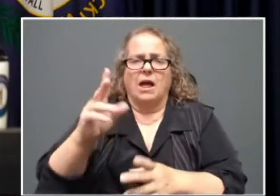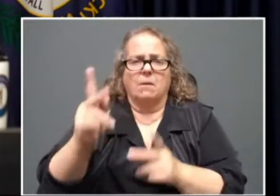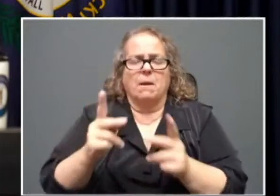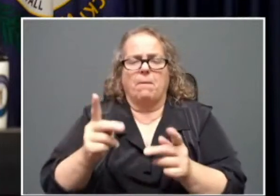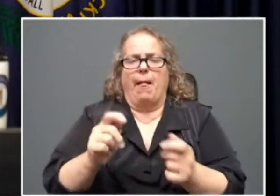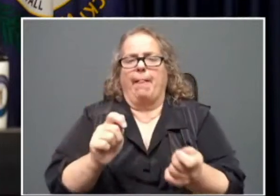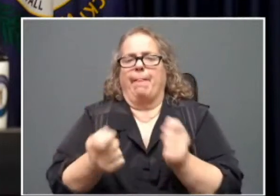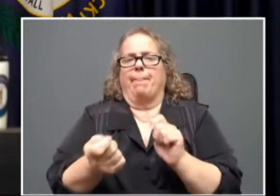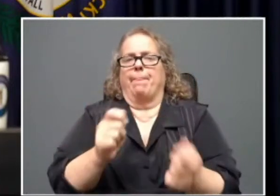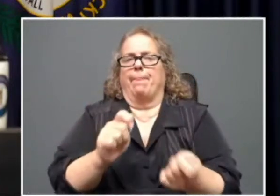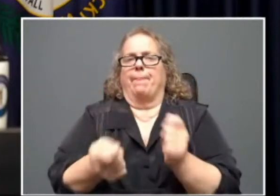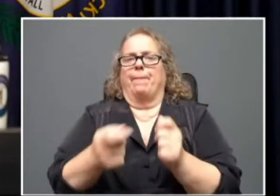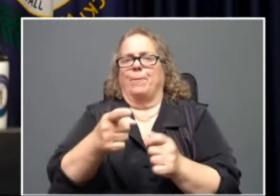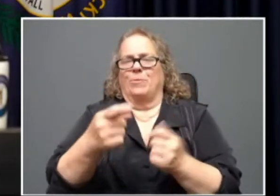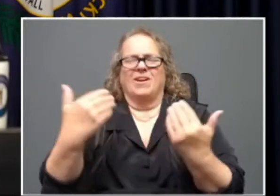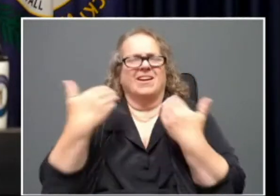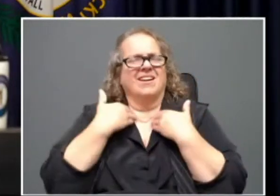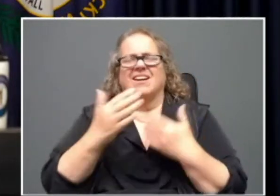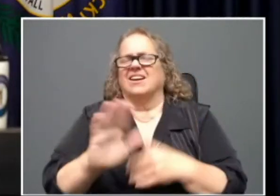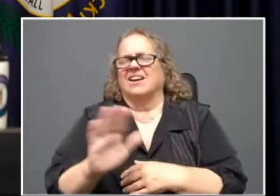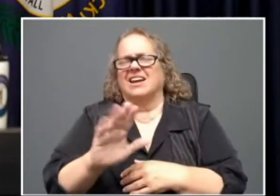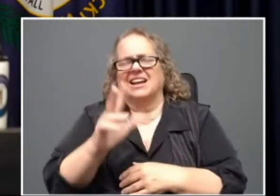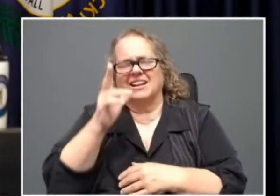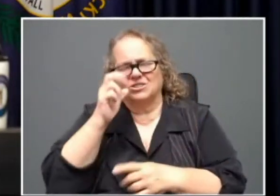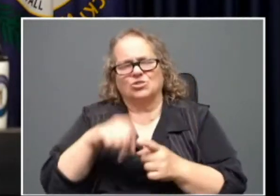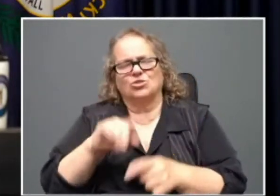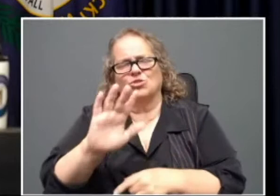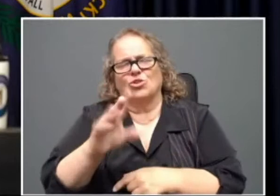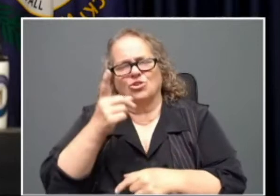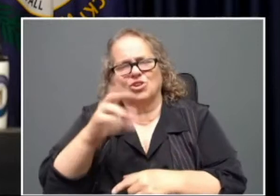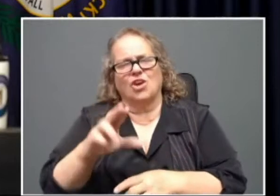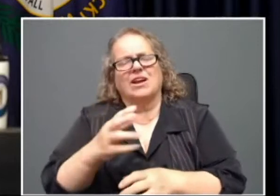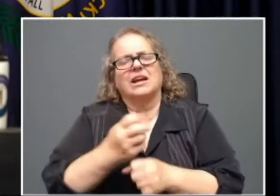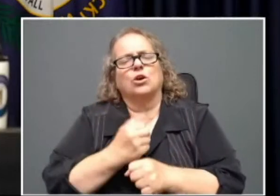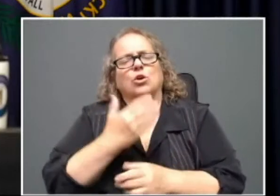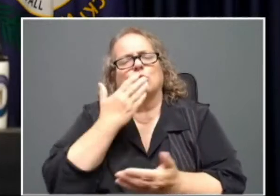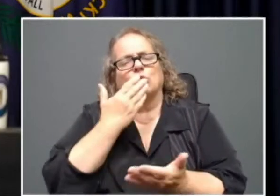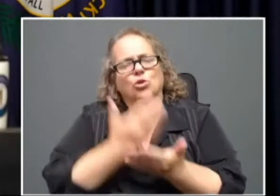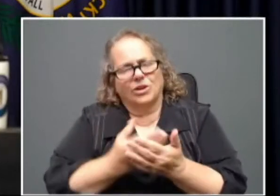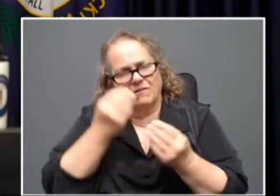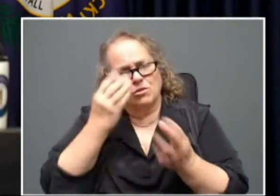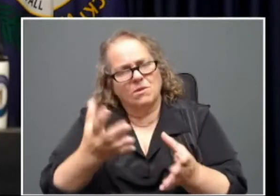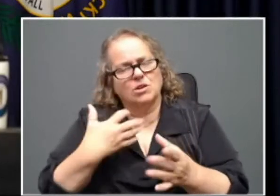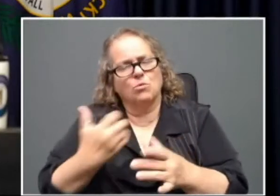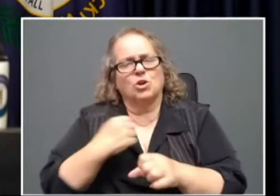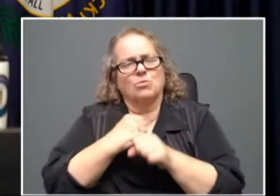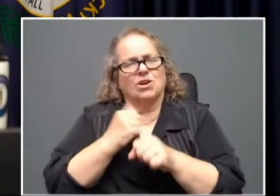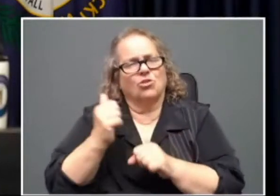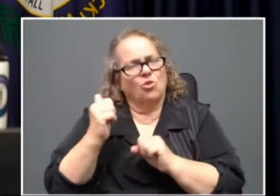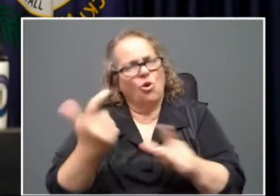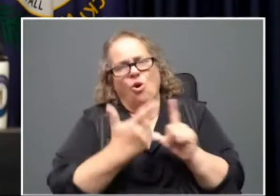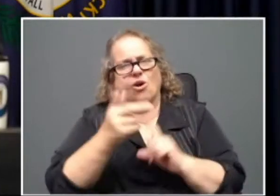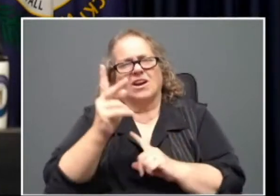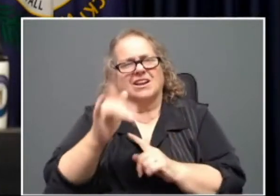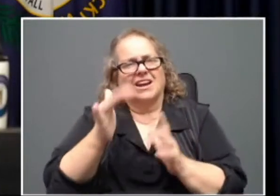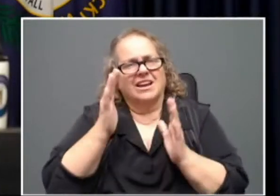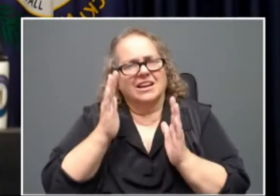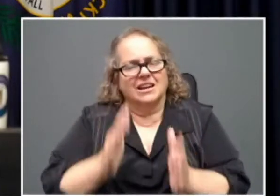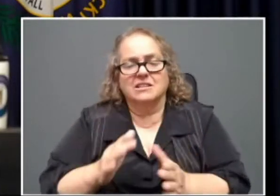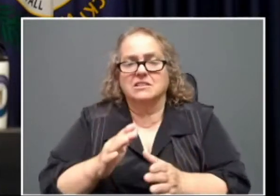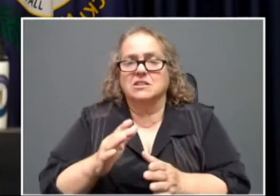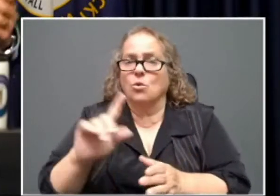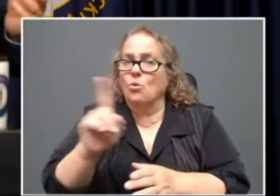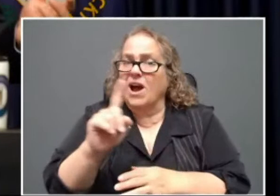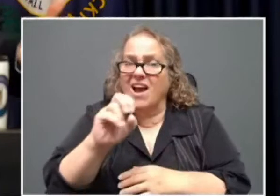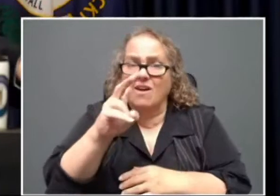Listen to your doctor. Get good information. I want to protect every single Kentuckian out there, wherever you are in the